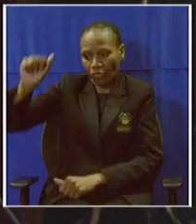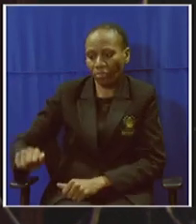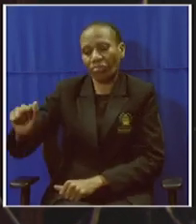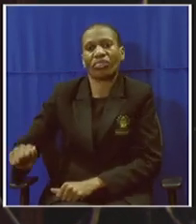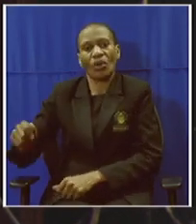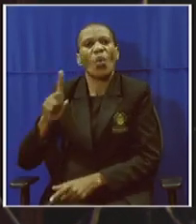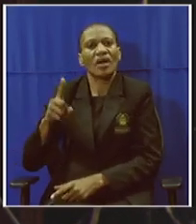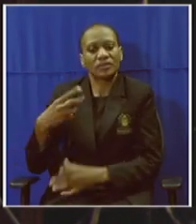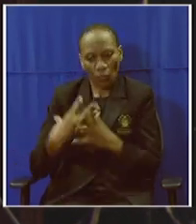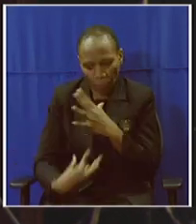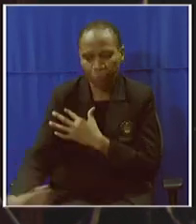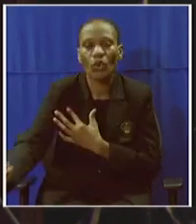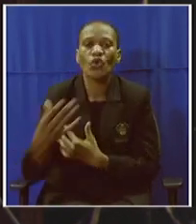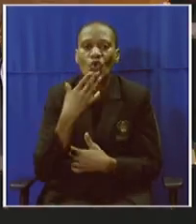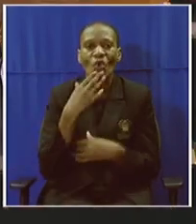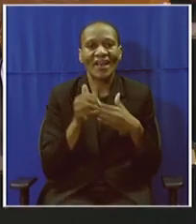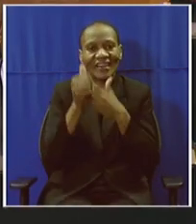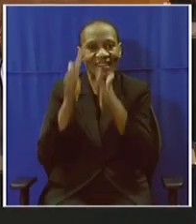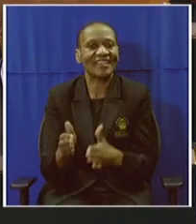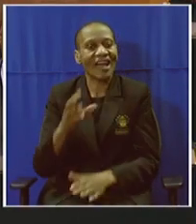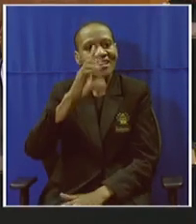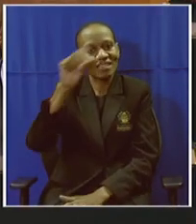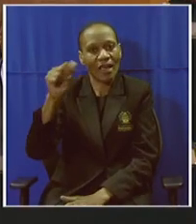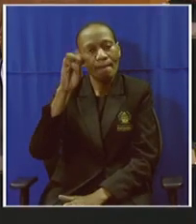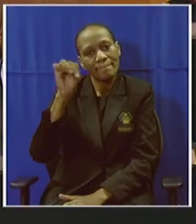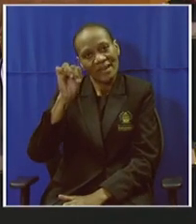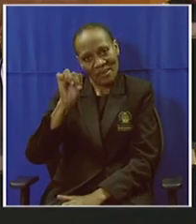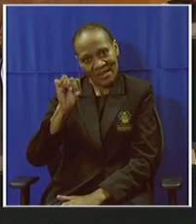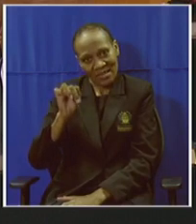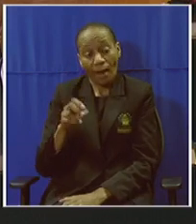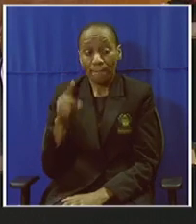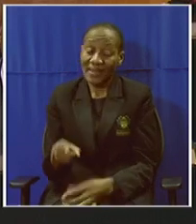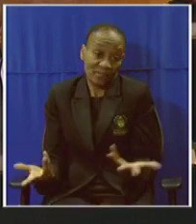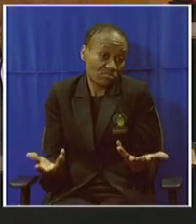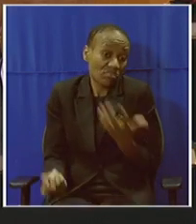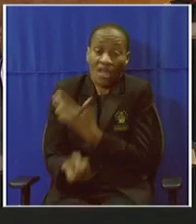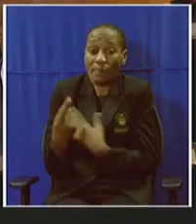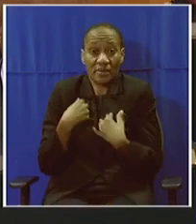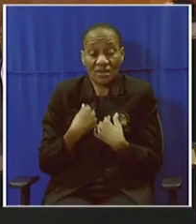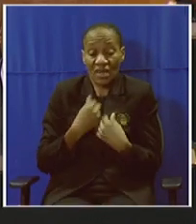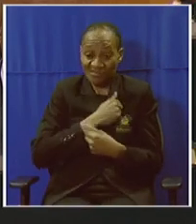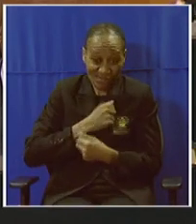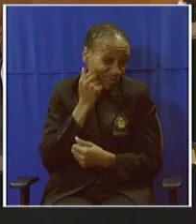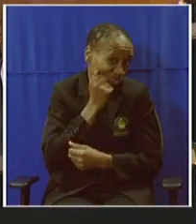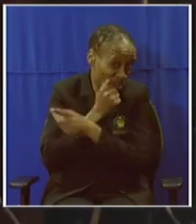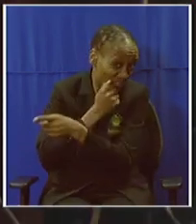drain Musi Maimane and Hemed Mashab. Godwage uzenzile akakhalelwa.